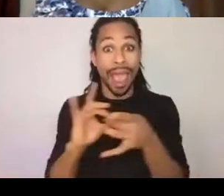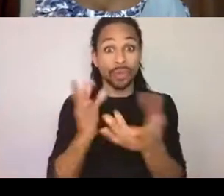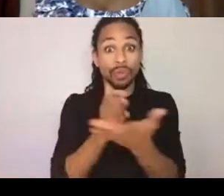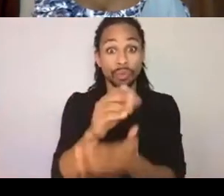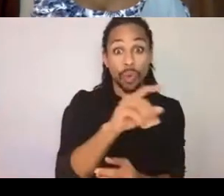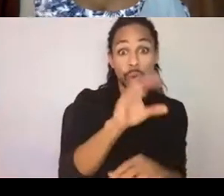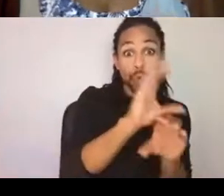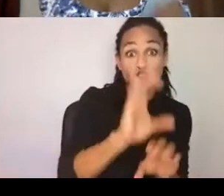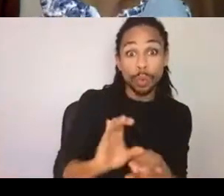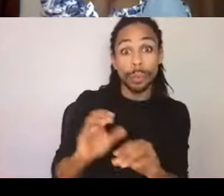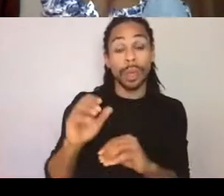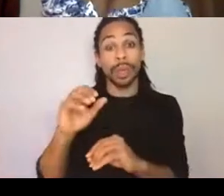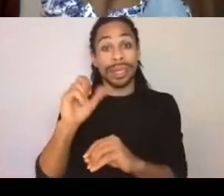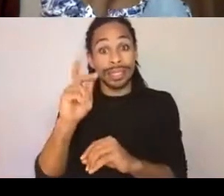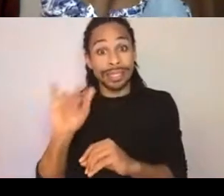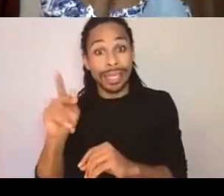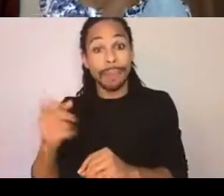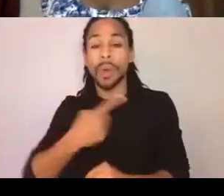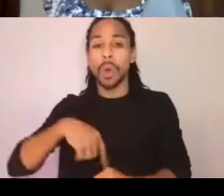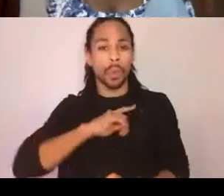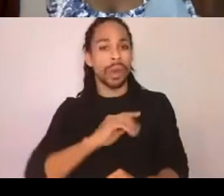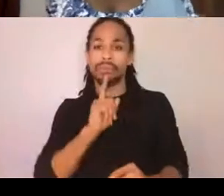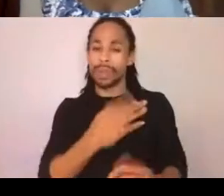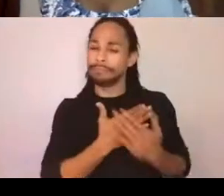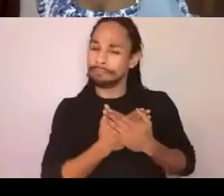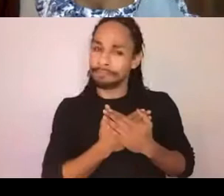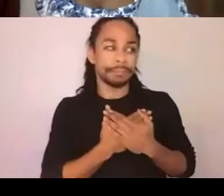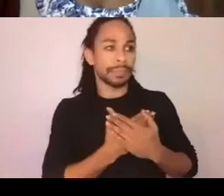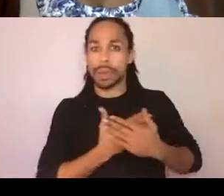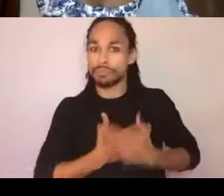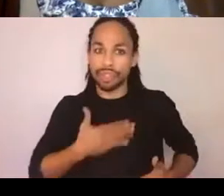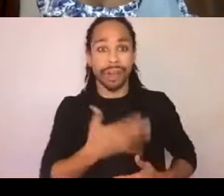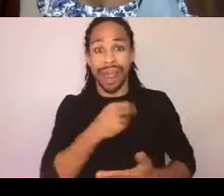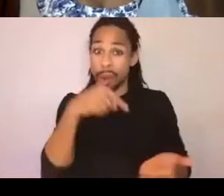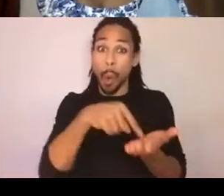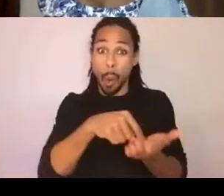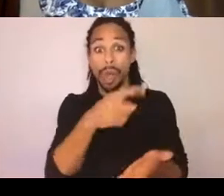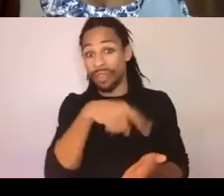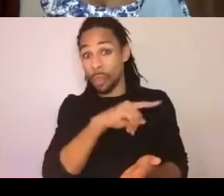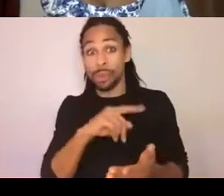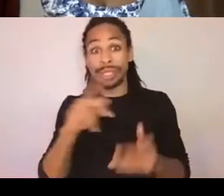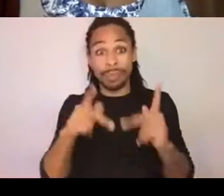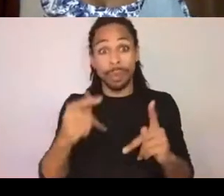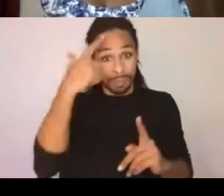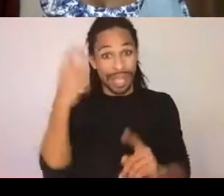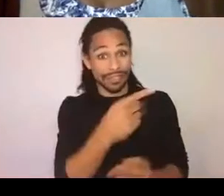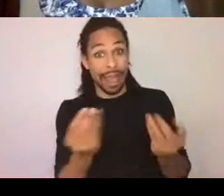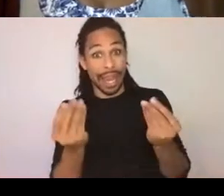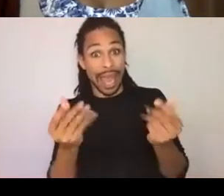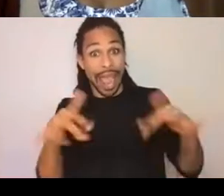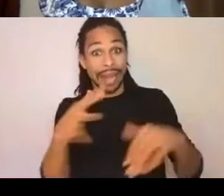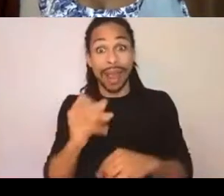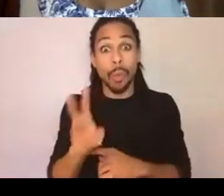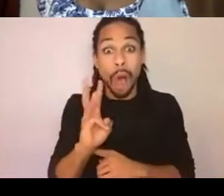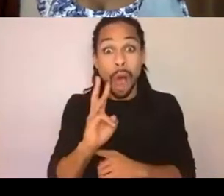Skype are deeply indebted to the Mukwekma Ohlone people, as the lands and waters they continue to steward now support the people, pipelines,